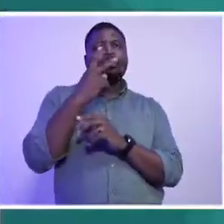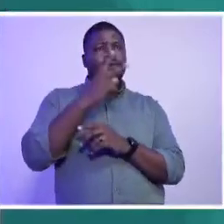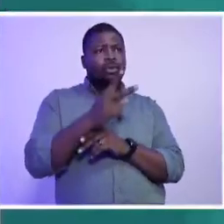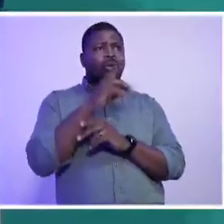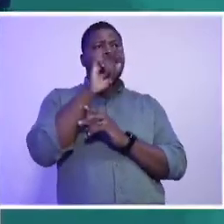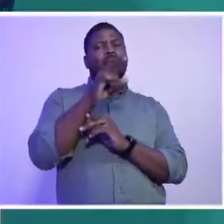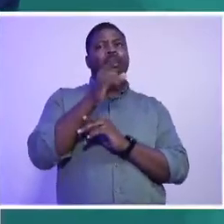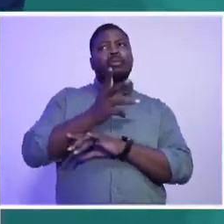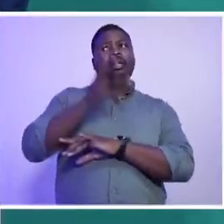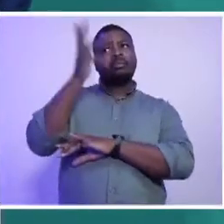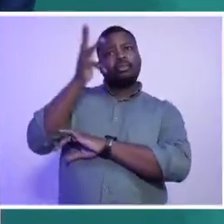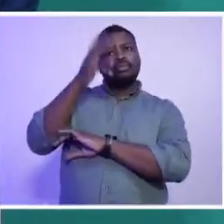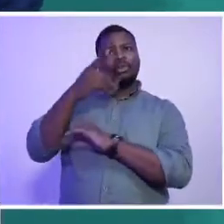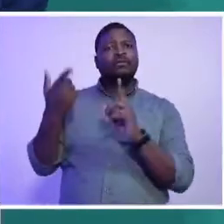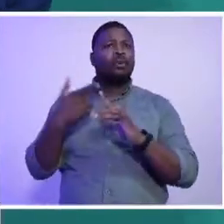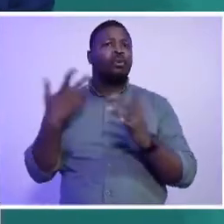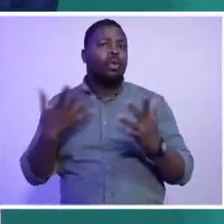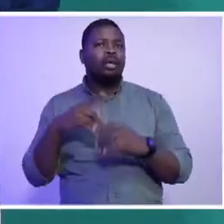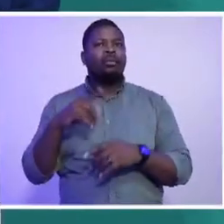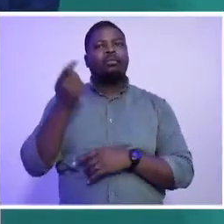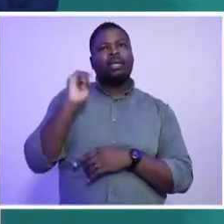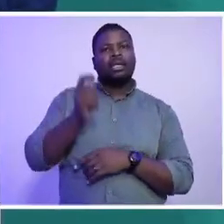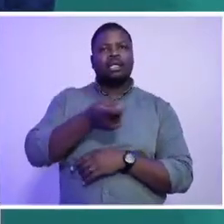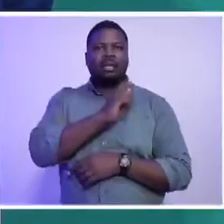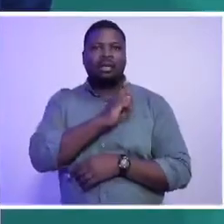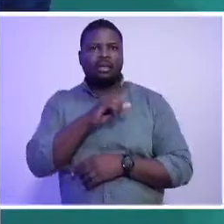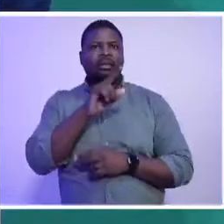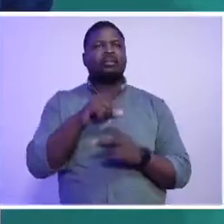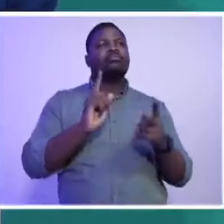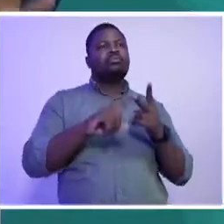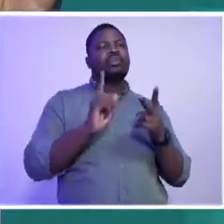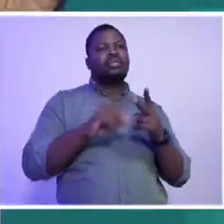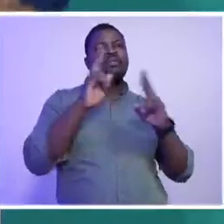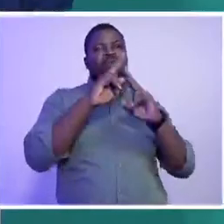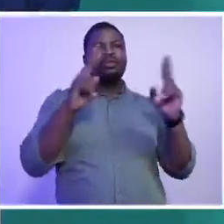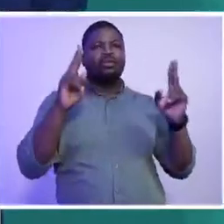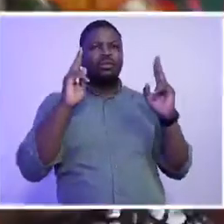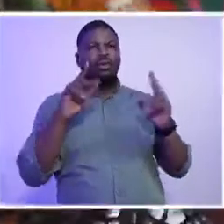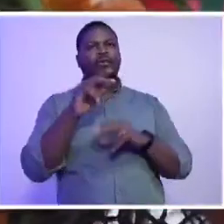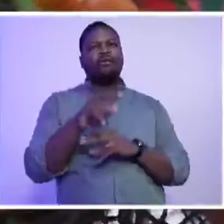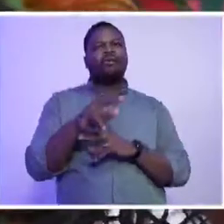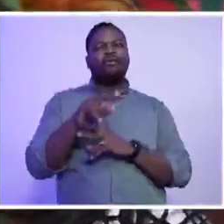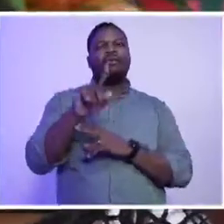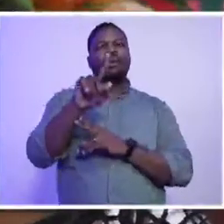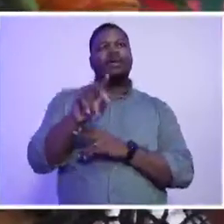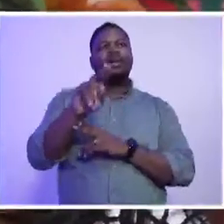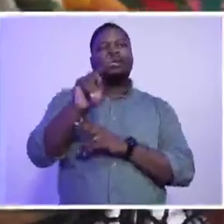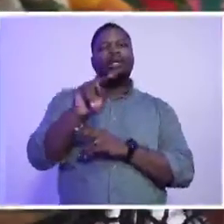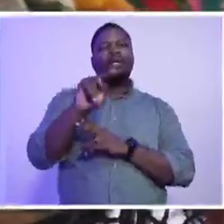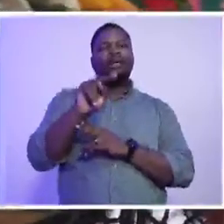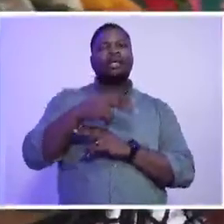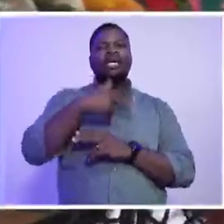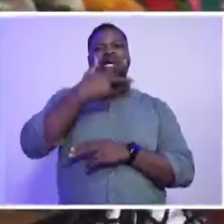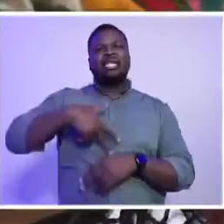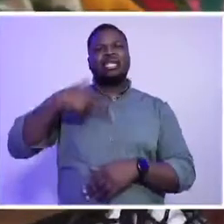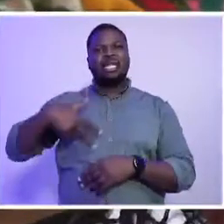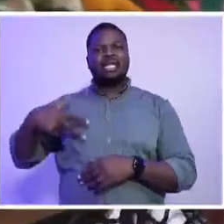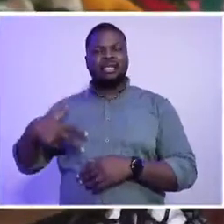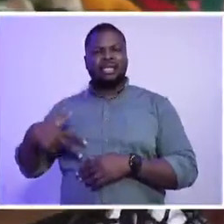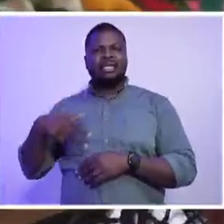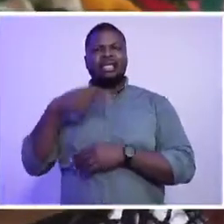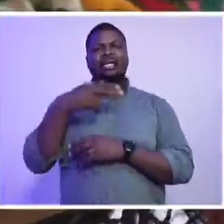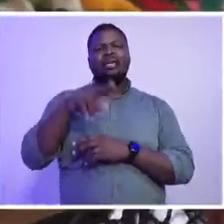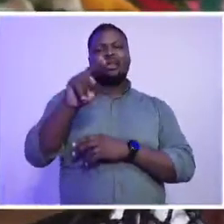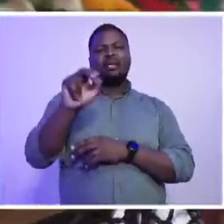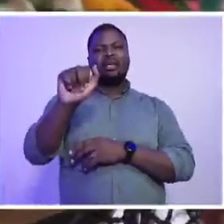presentations from Malawi, Wageningen University of the Netherlands, etc. So all of them, I would like to